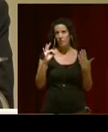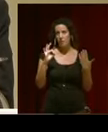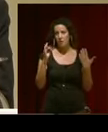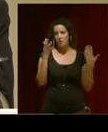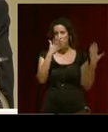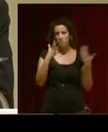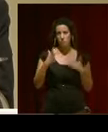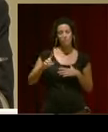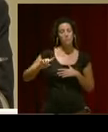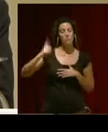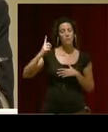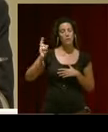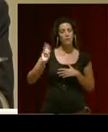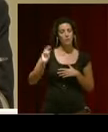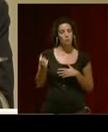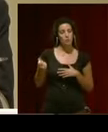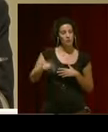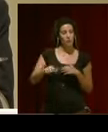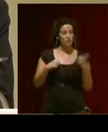been doing from